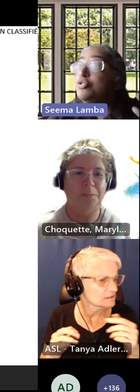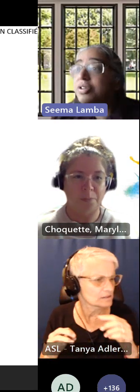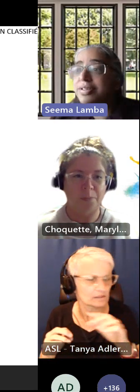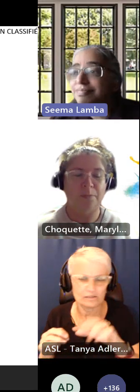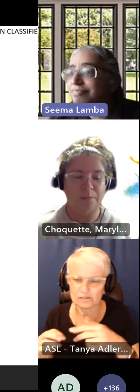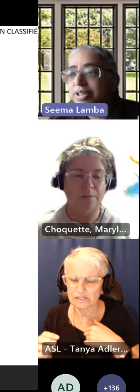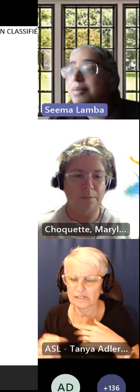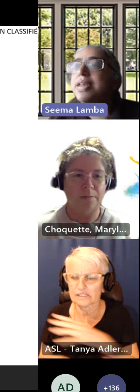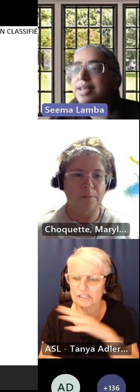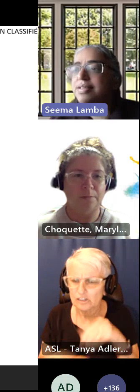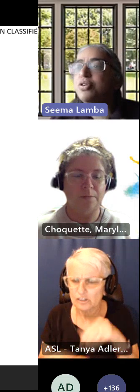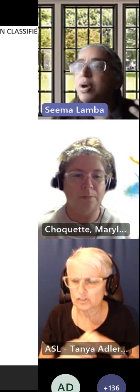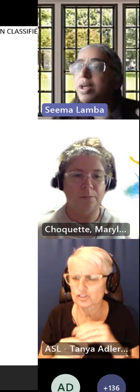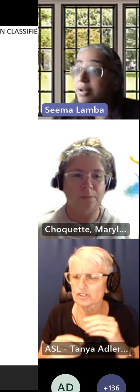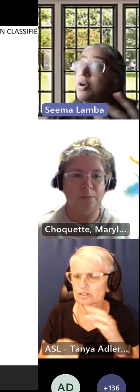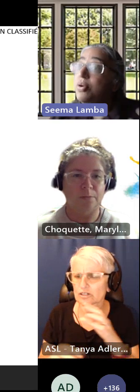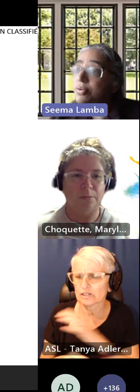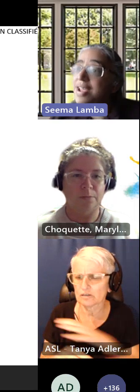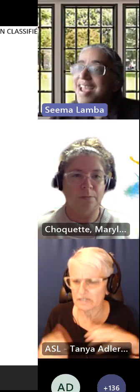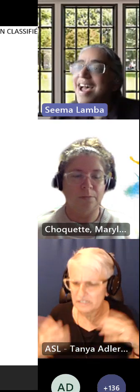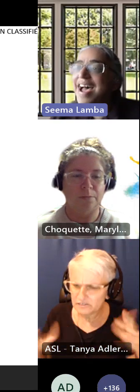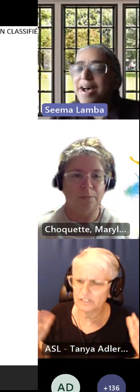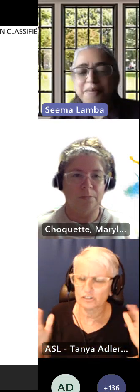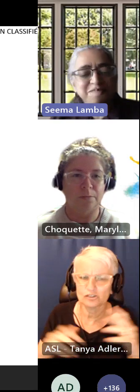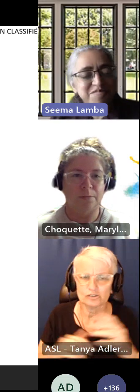and inclusion committees, or what,